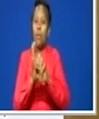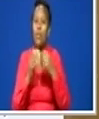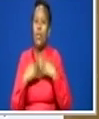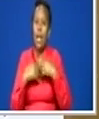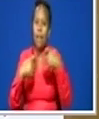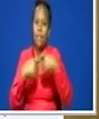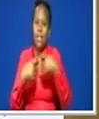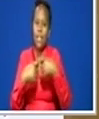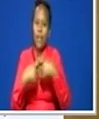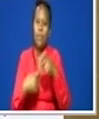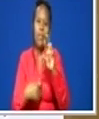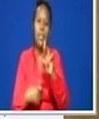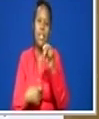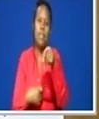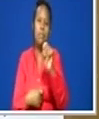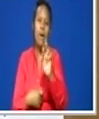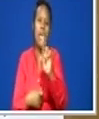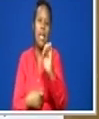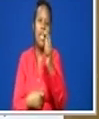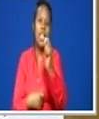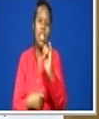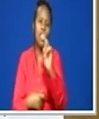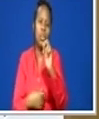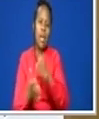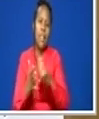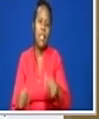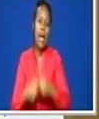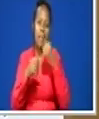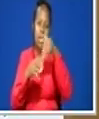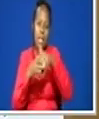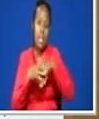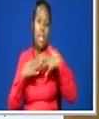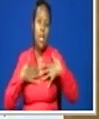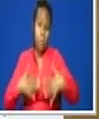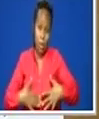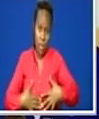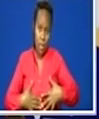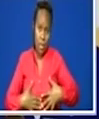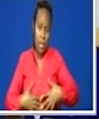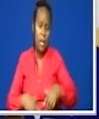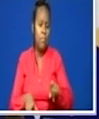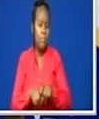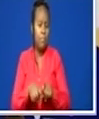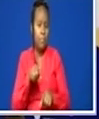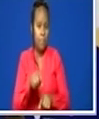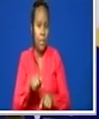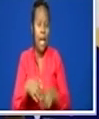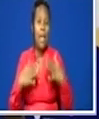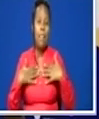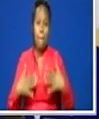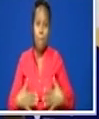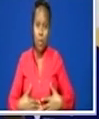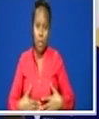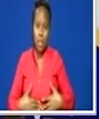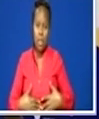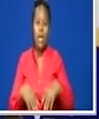cell respiration, which occurs inside the body. Inside the body. Yeah. Uh-huh. And that way, we